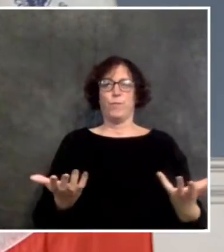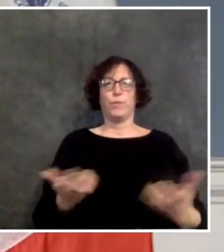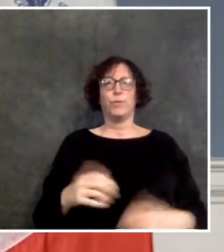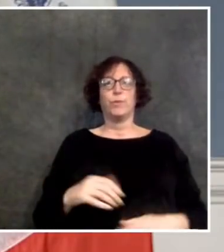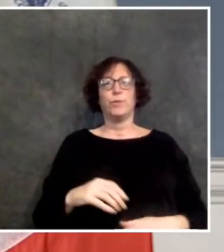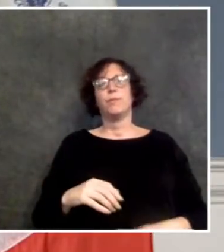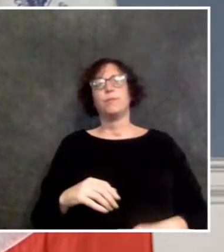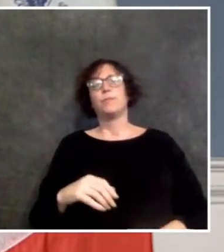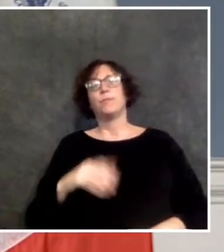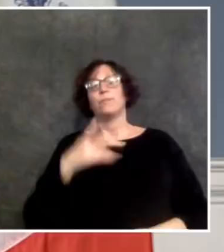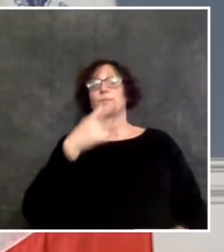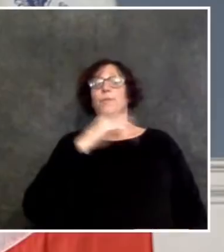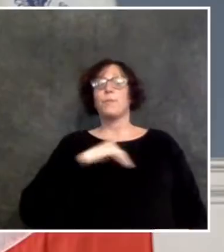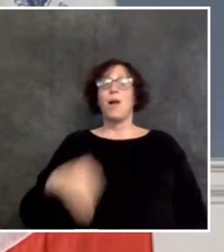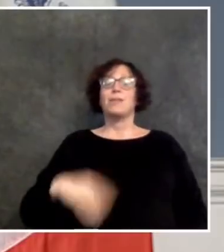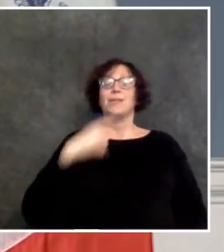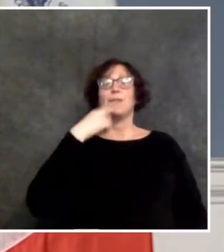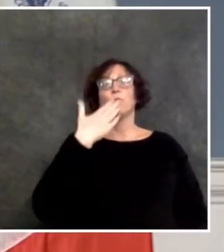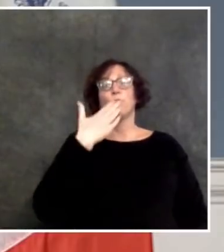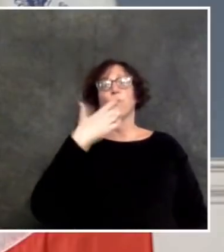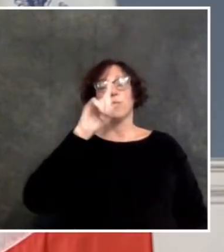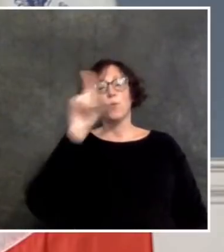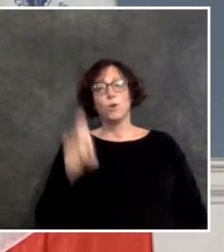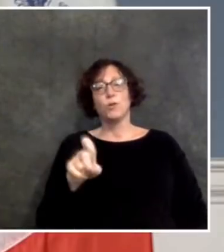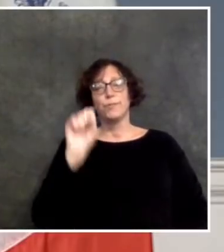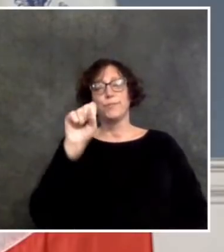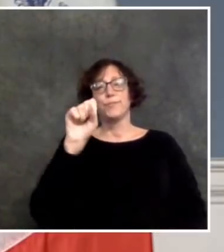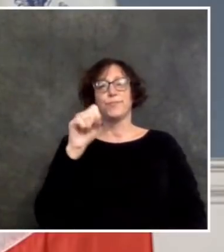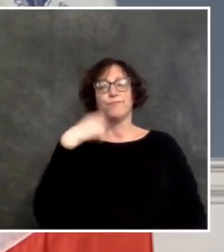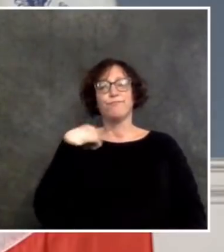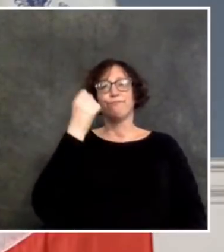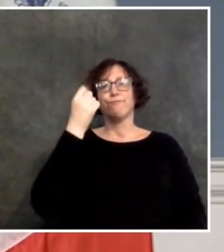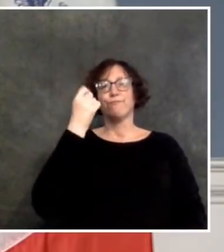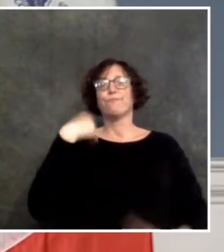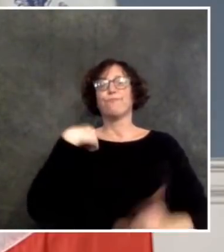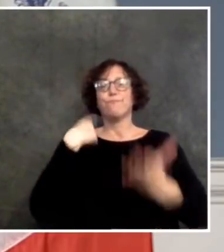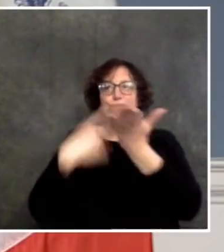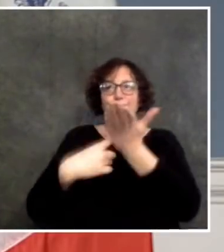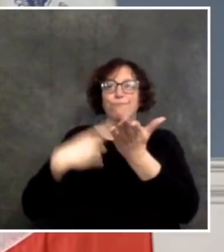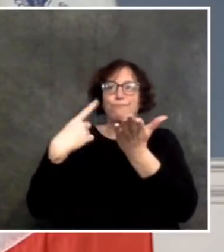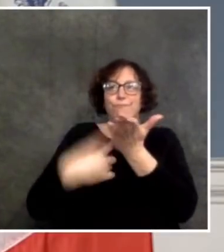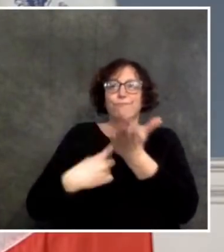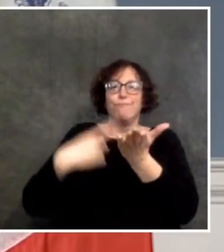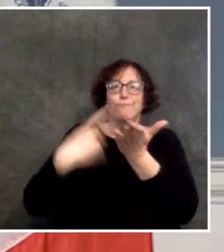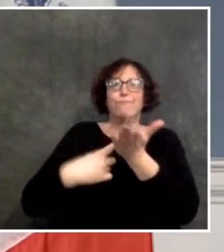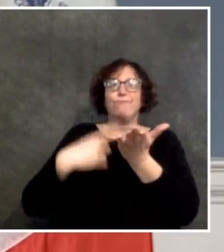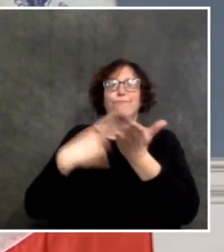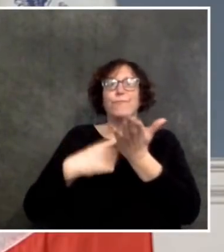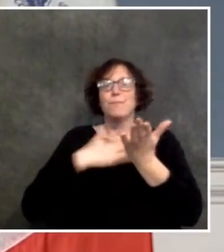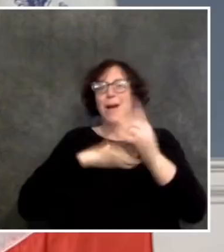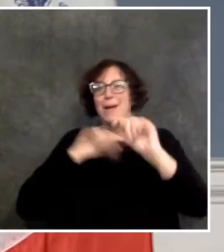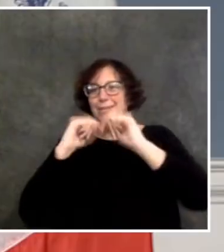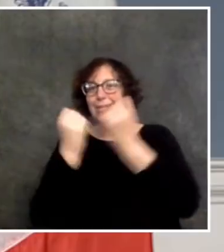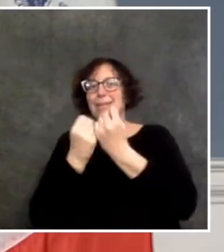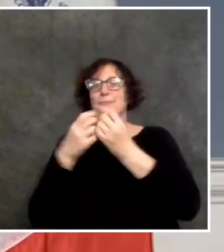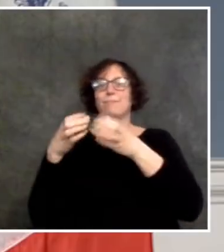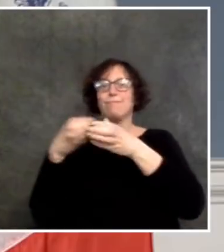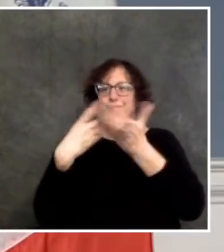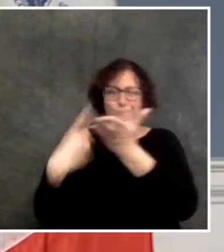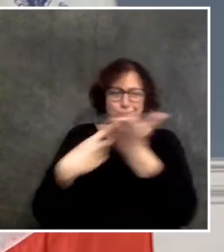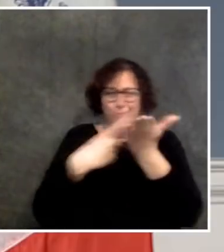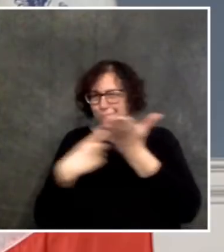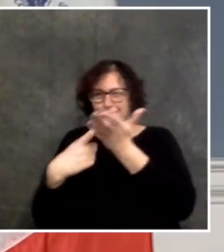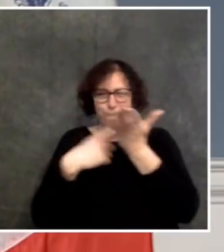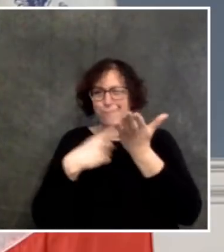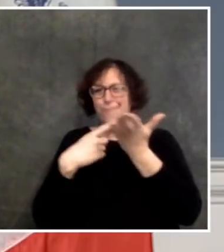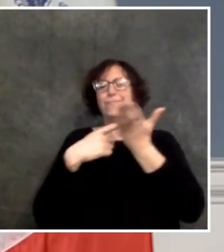of the way to determine what we think would make sense. So first of all, the first answer is there just